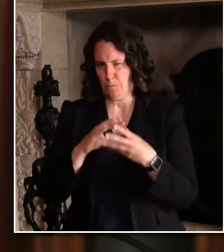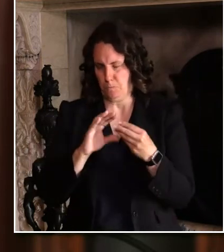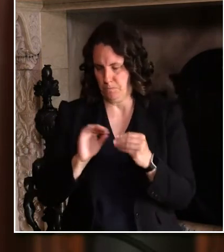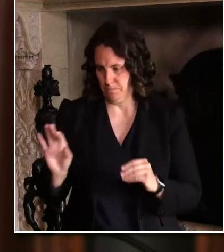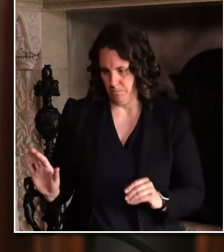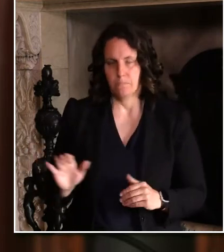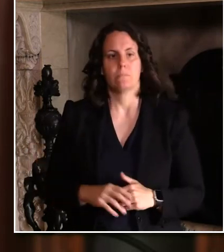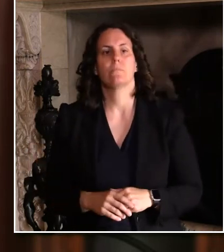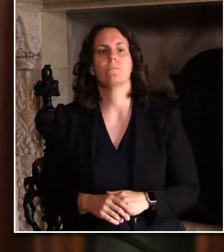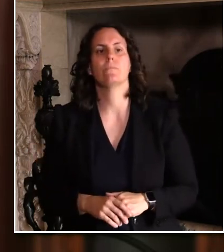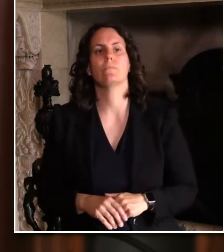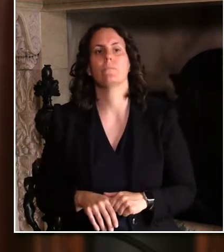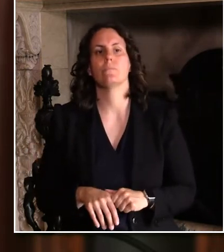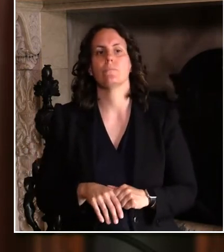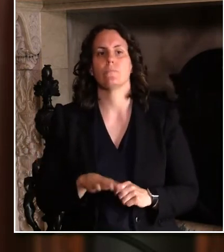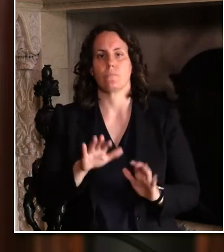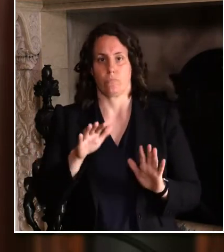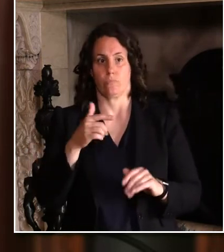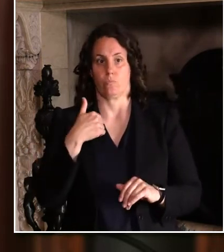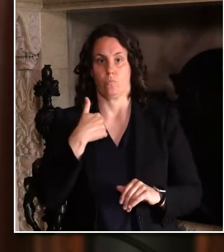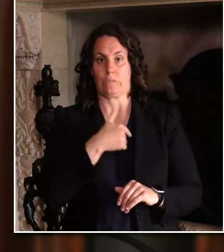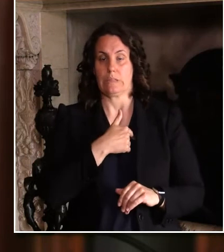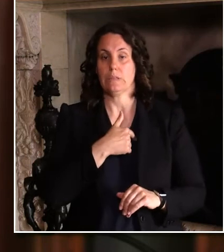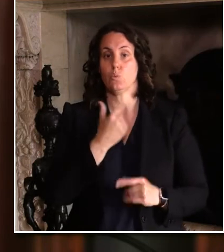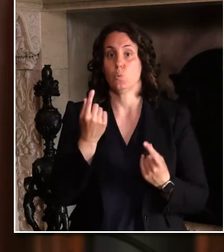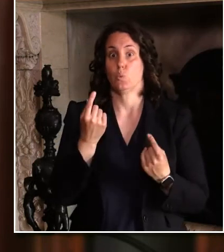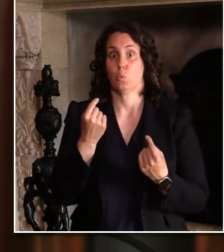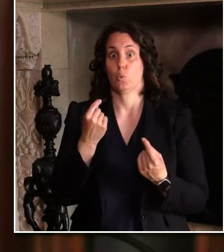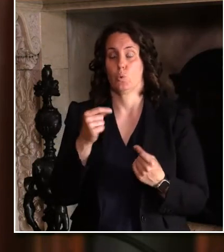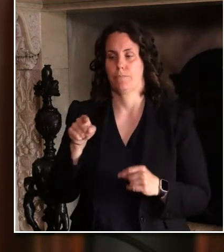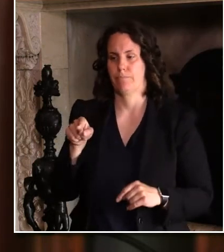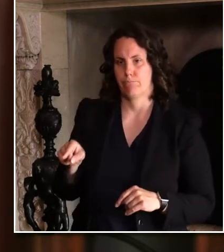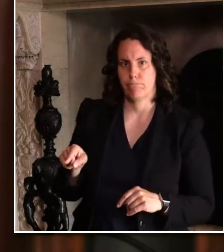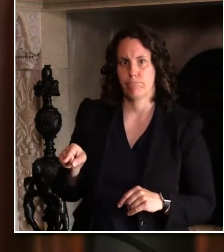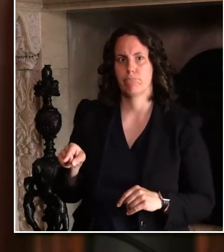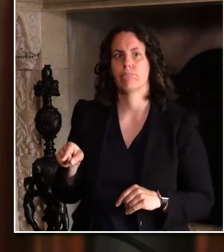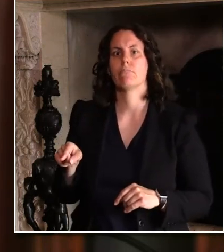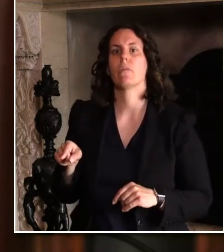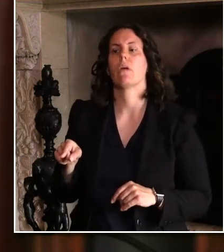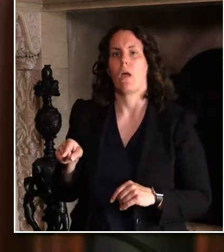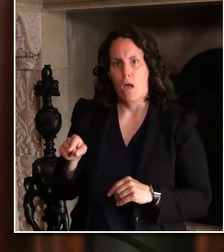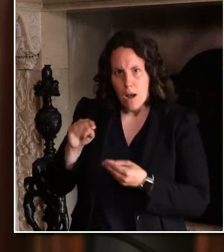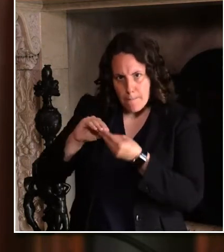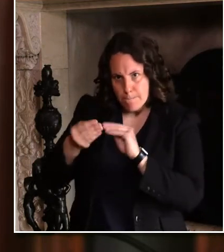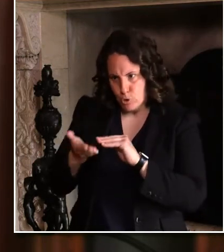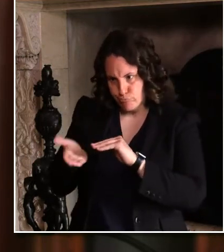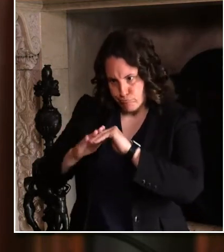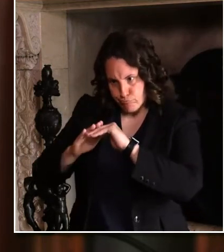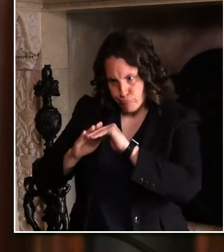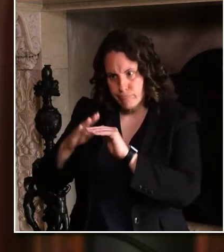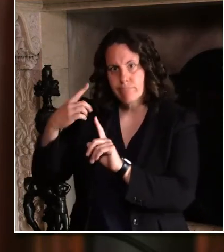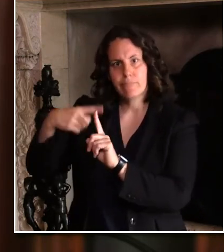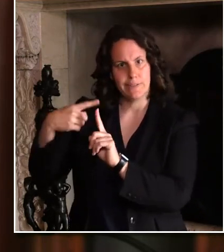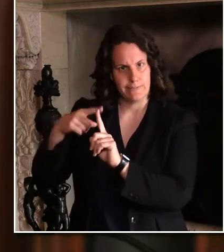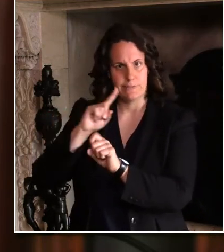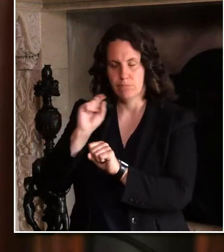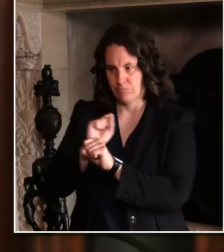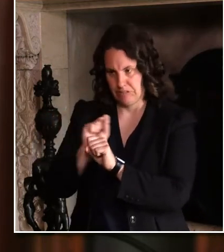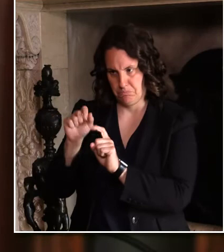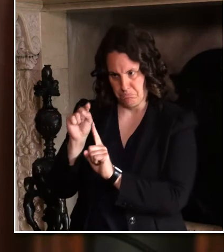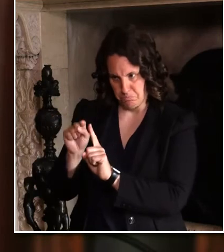that while we had an increased number of positive cases today, we also had our highest number of